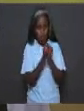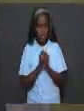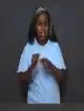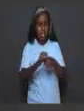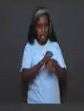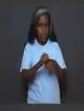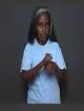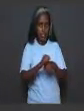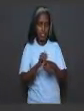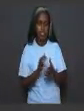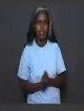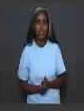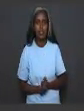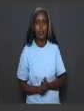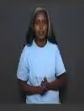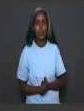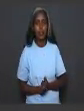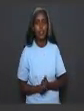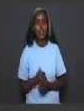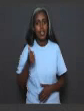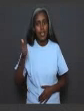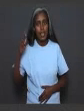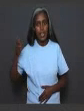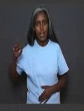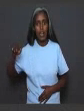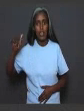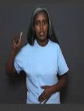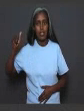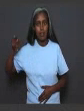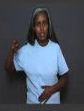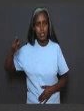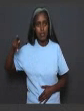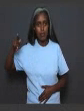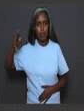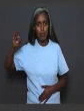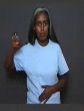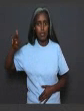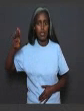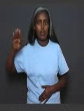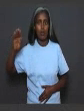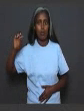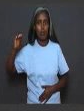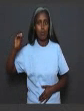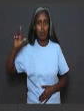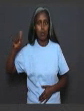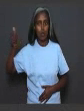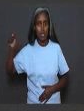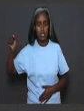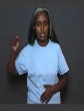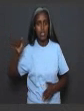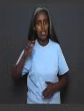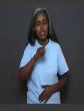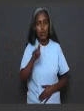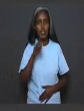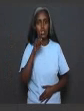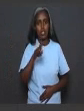activity. A hyperbola has the equation x squared over